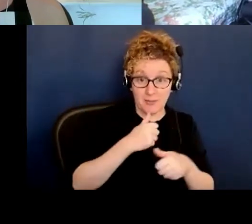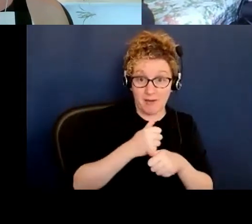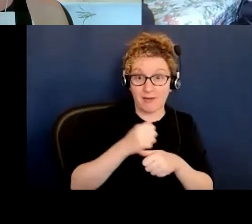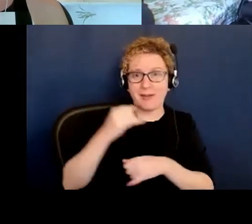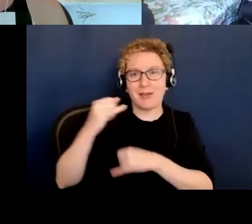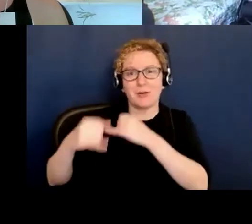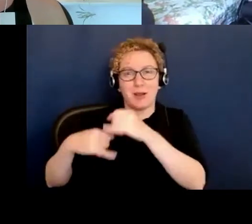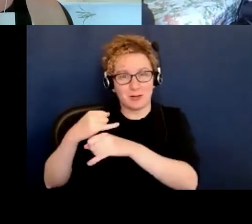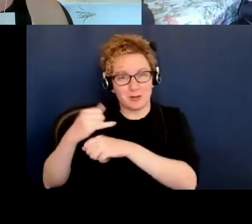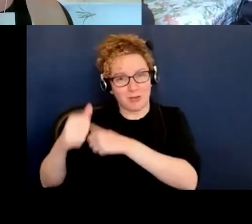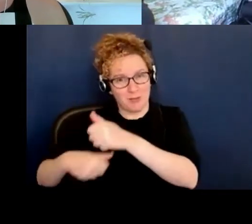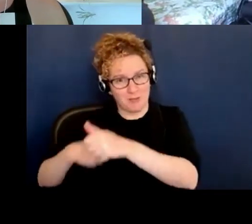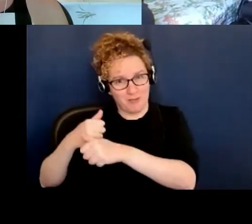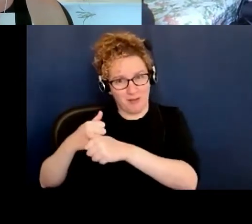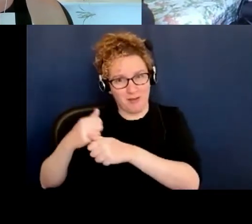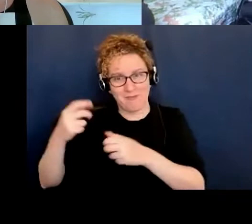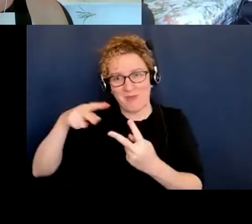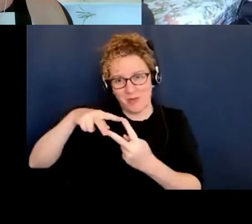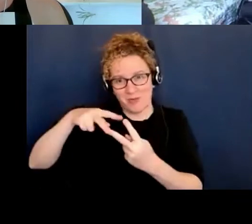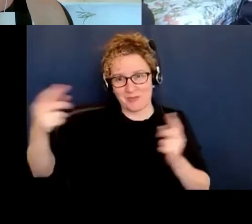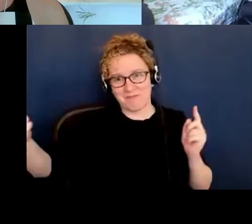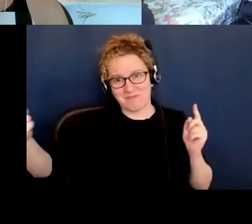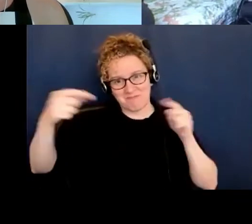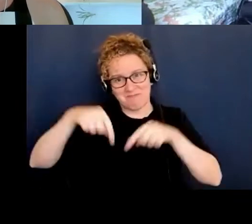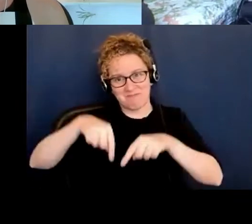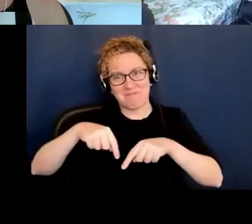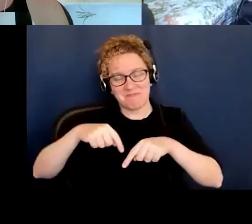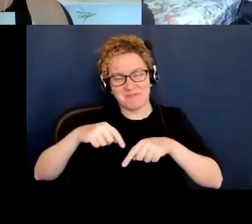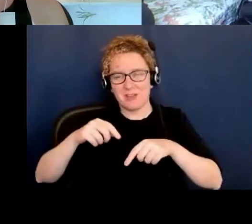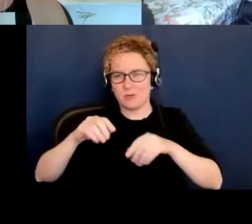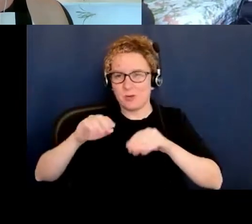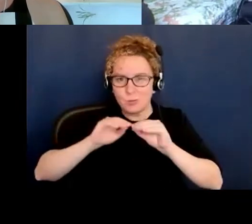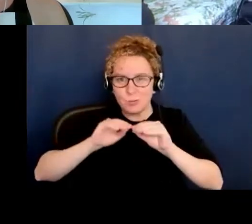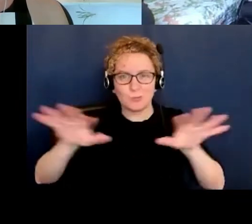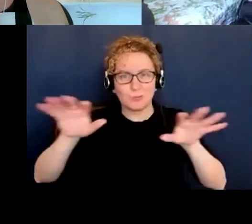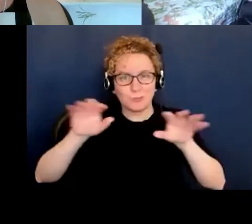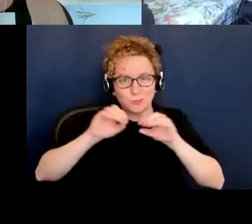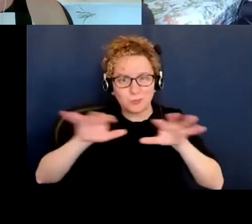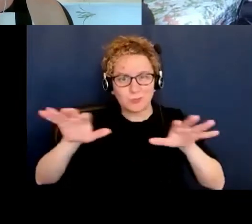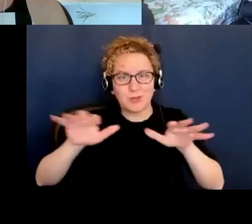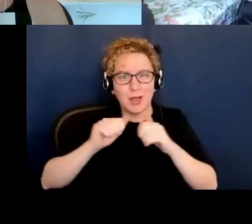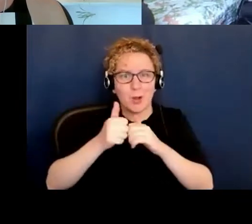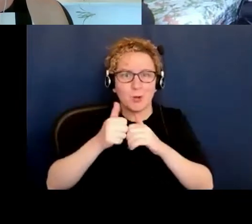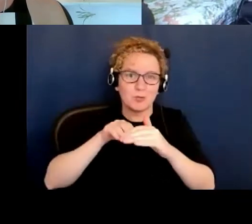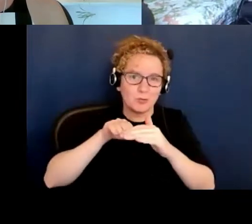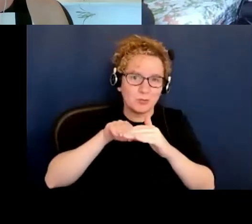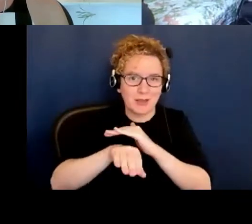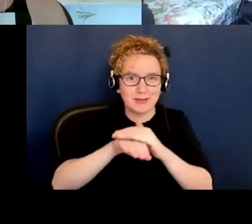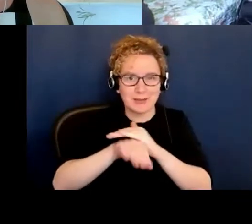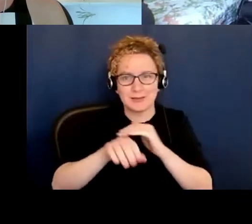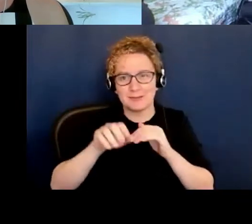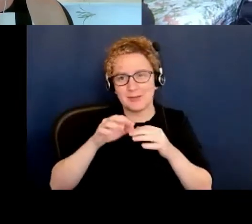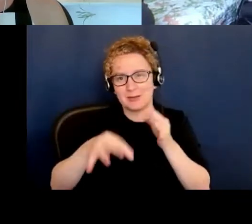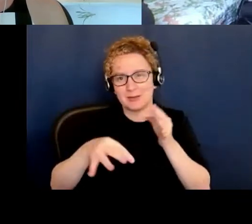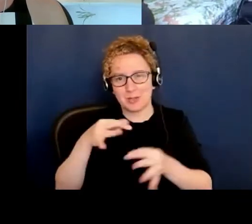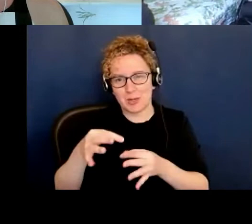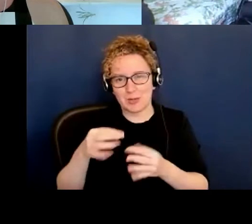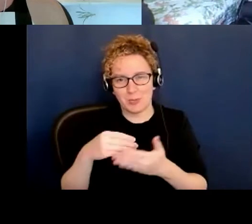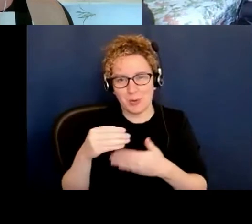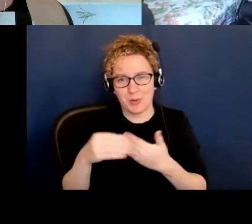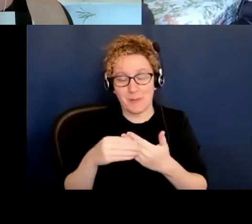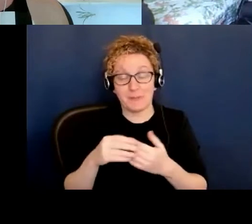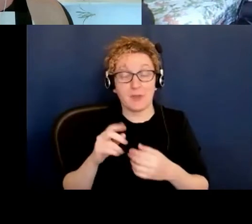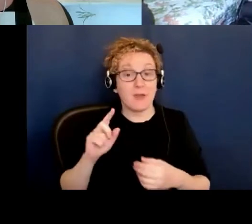reach globally for this message. And another thing is our first Access to